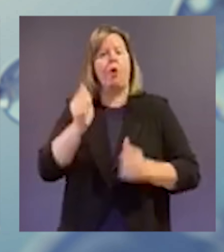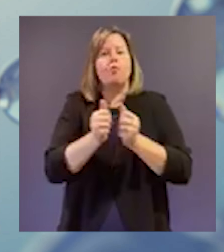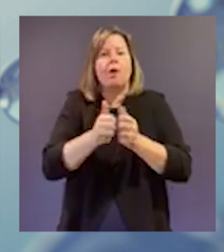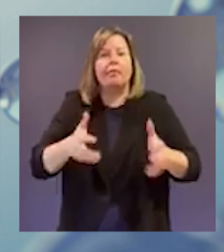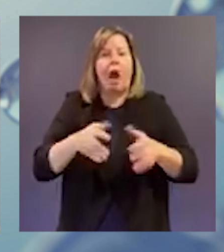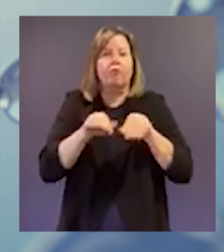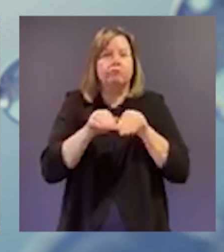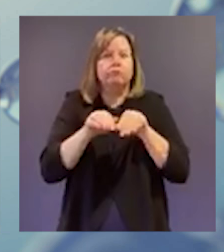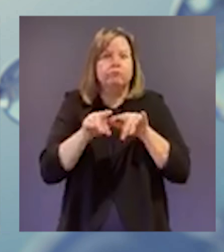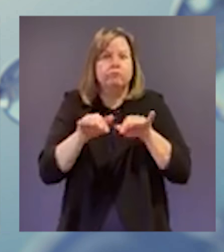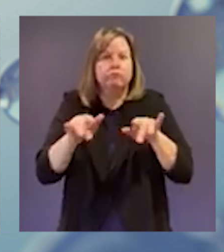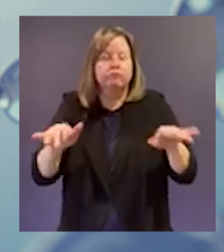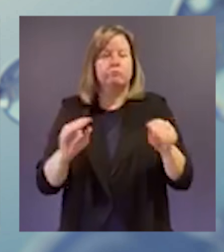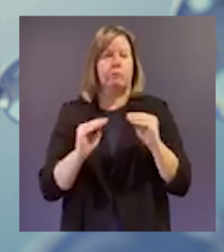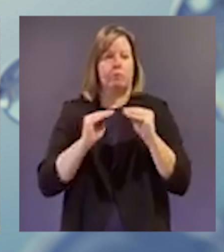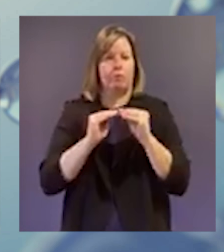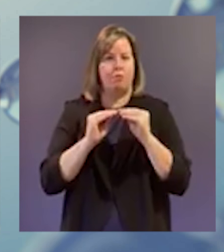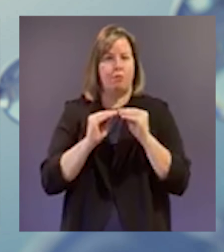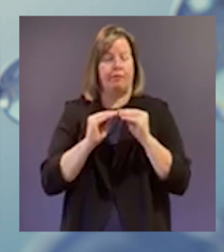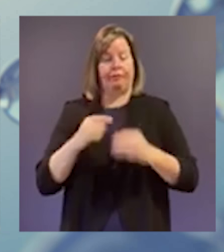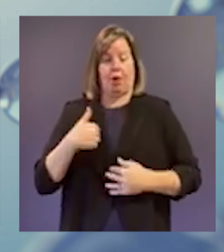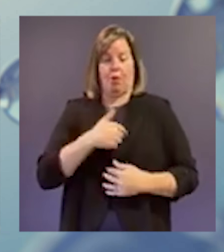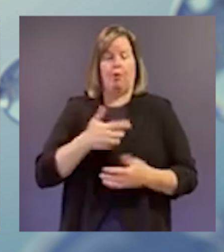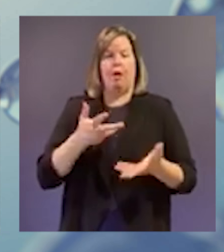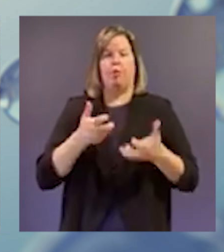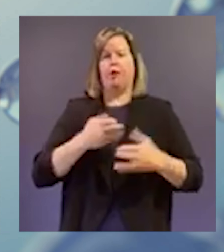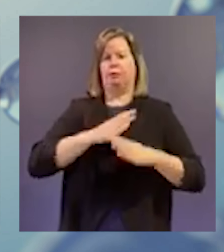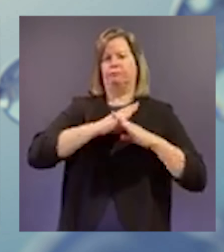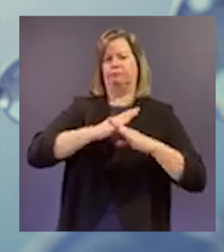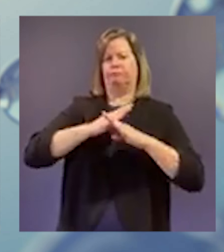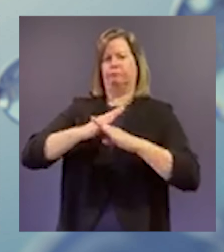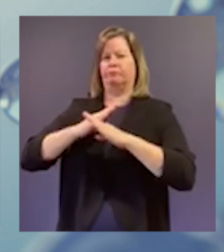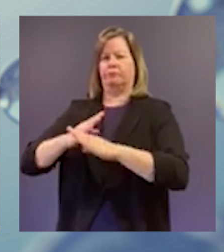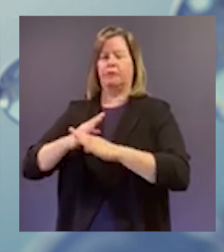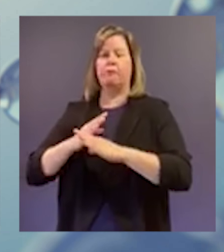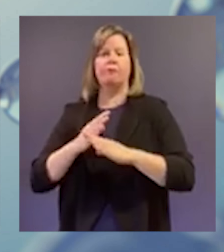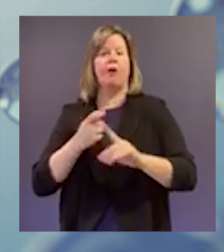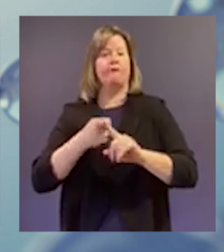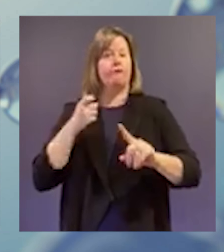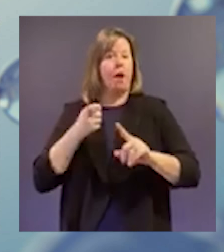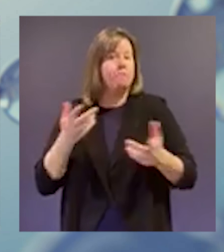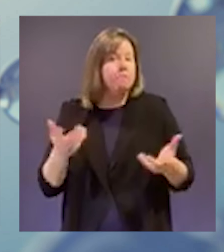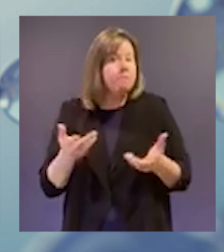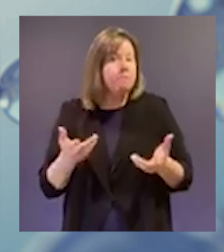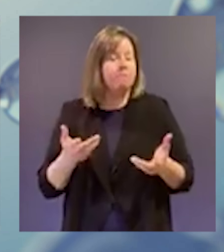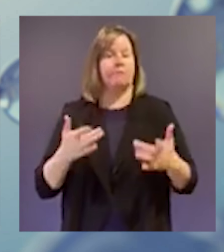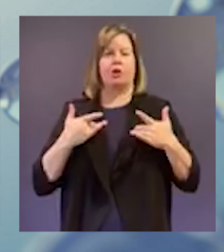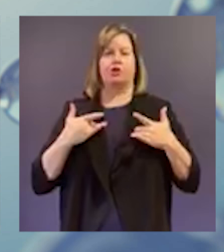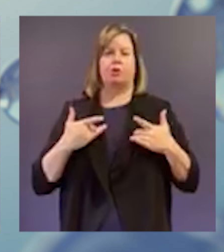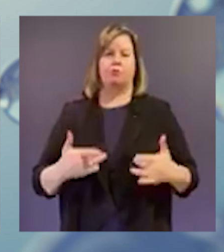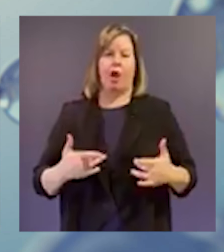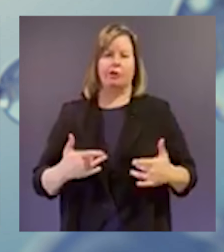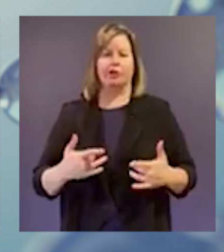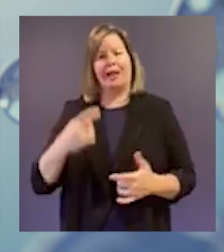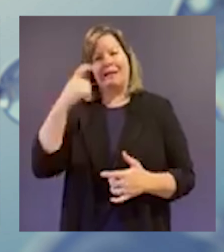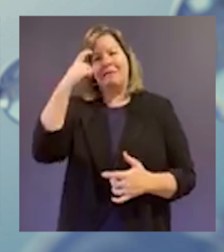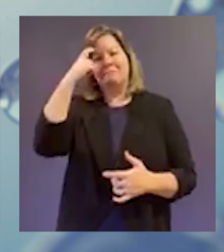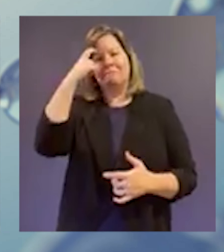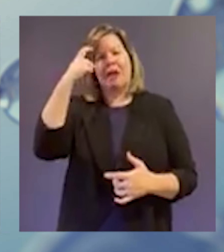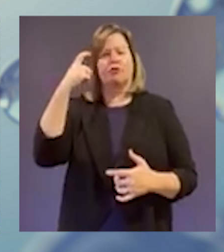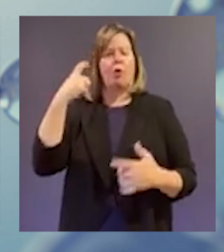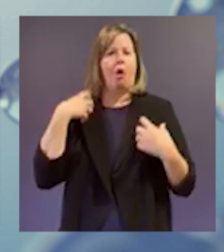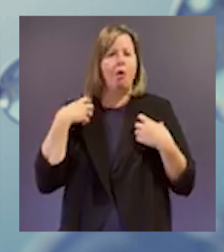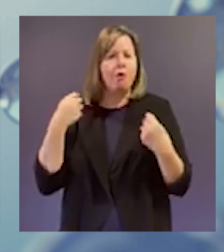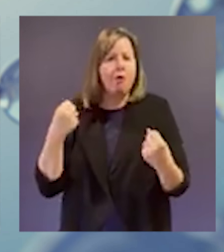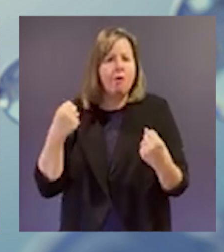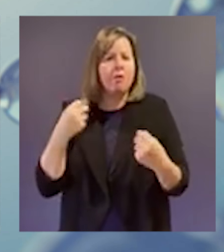while also making sure that we're protecting against other concerns that we have: depression and mental illness